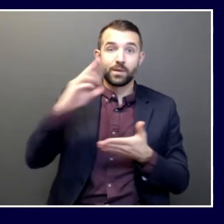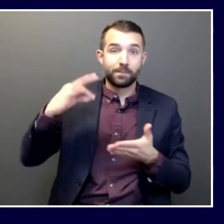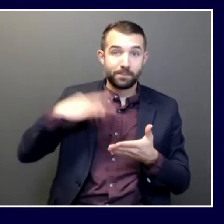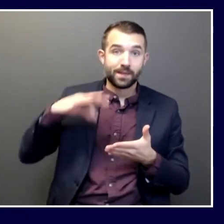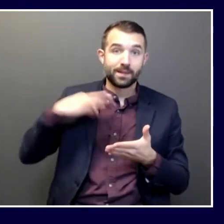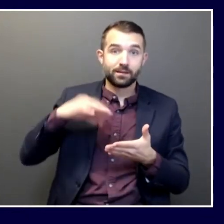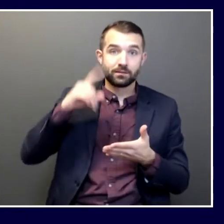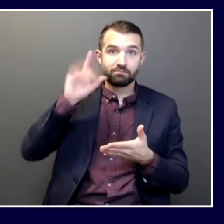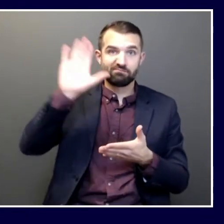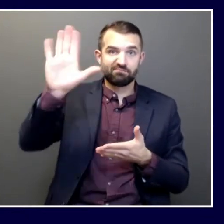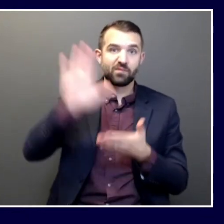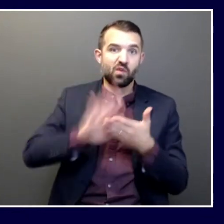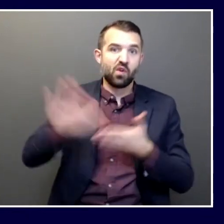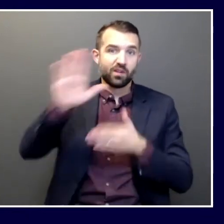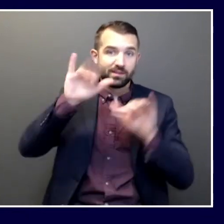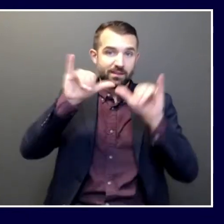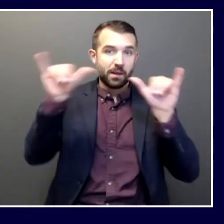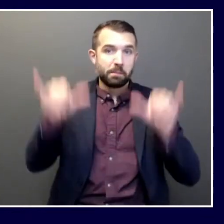that